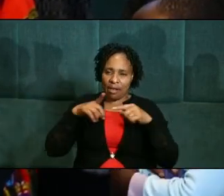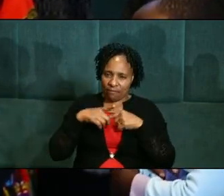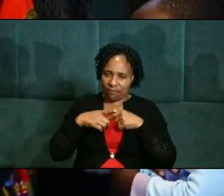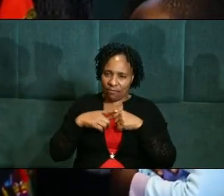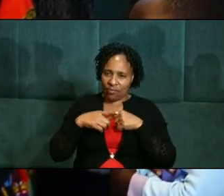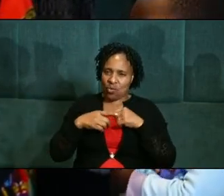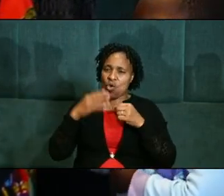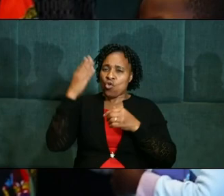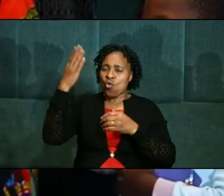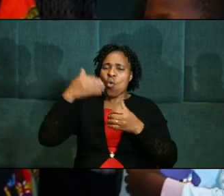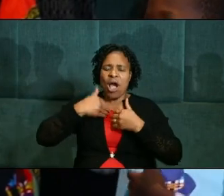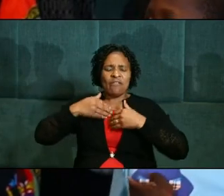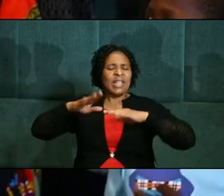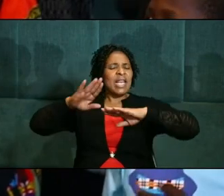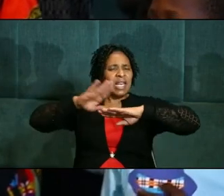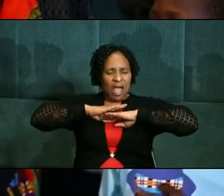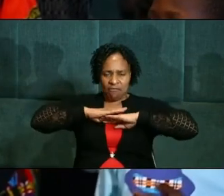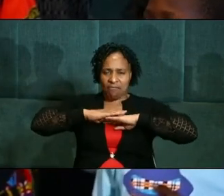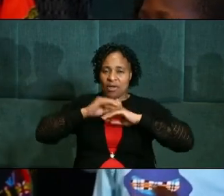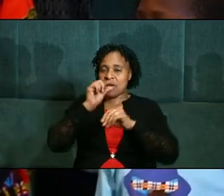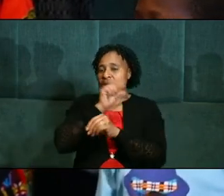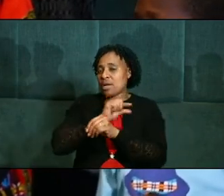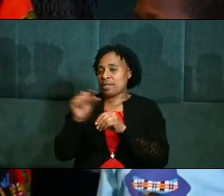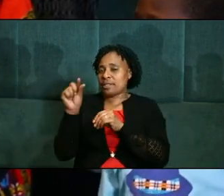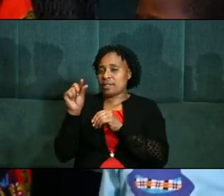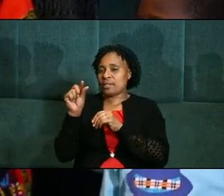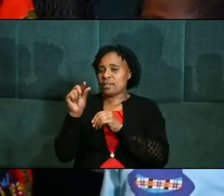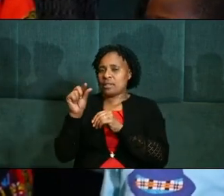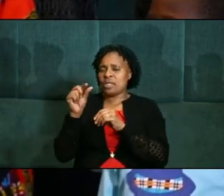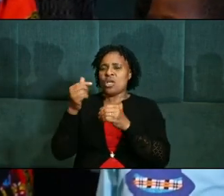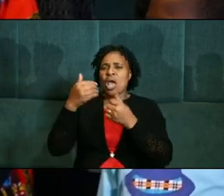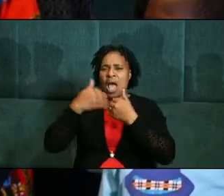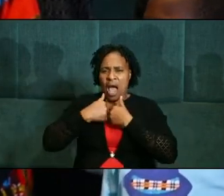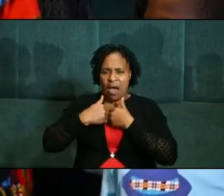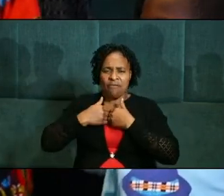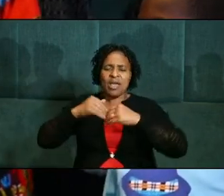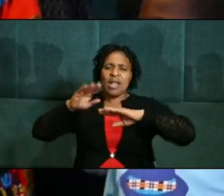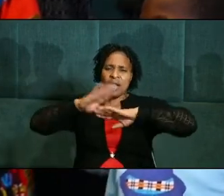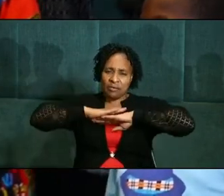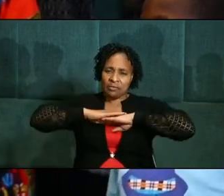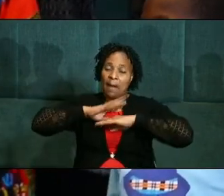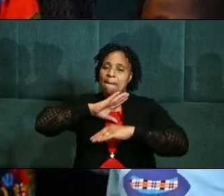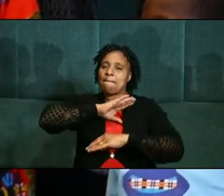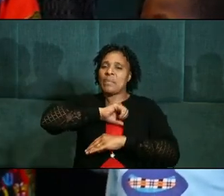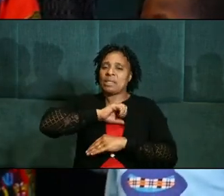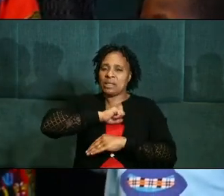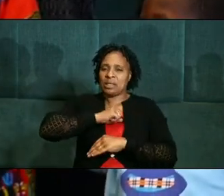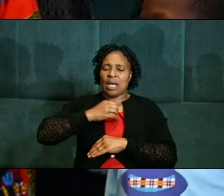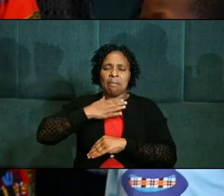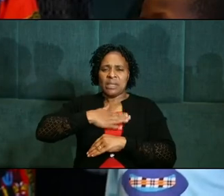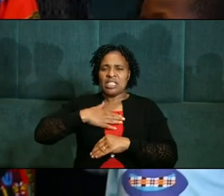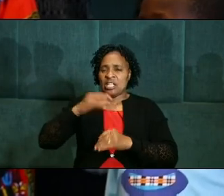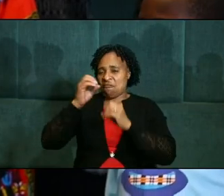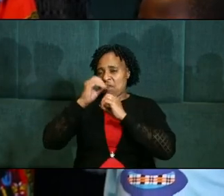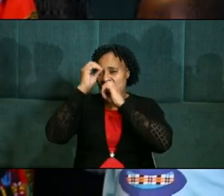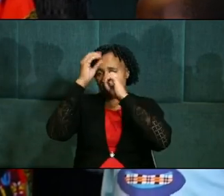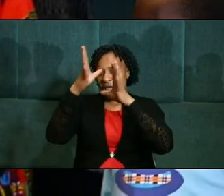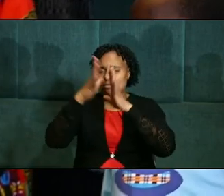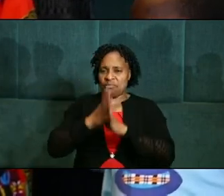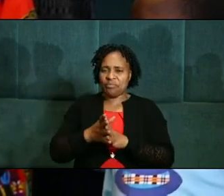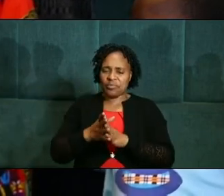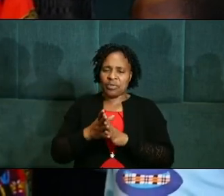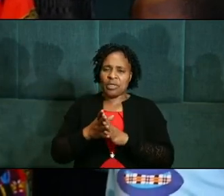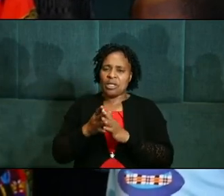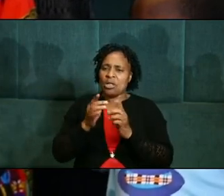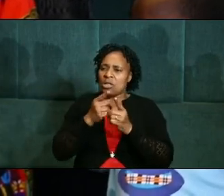You have sufficient grace. You have sufficient mercy. Please, Father, they